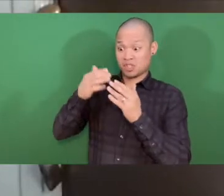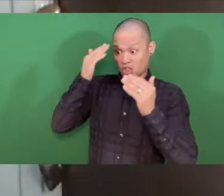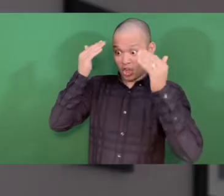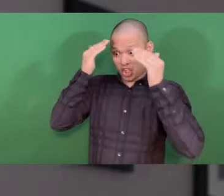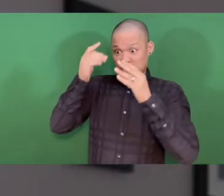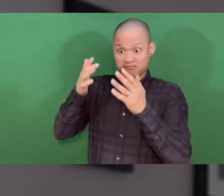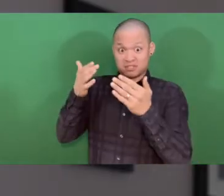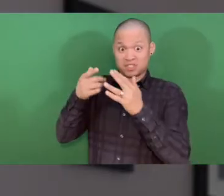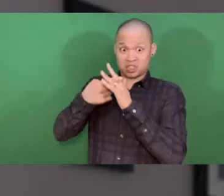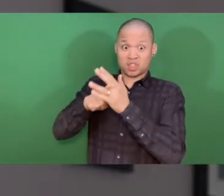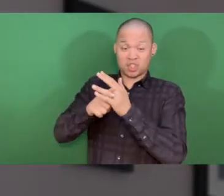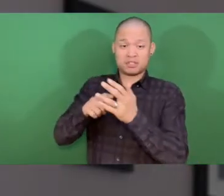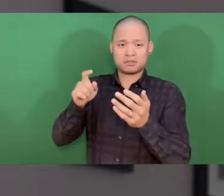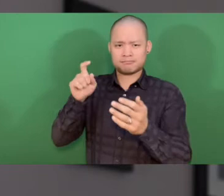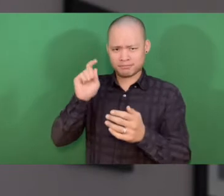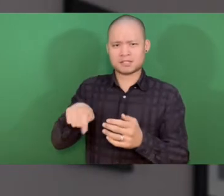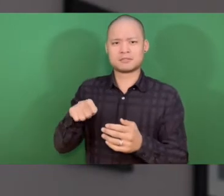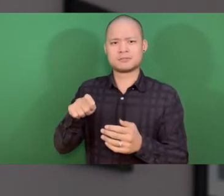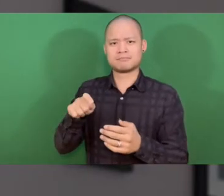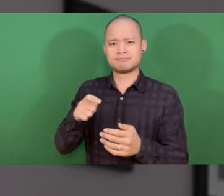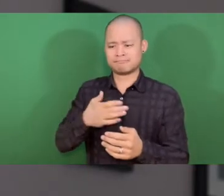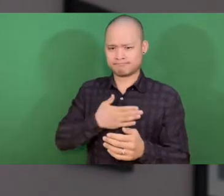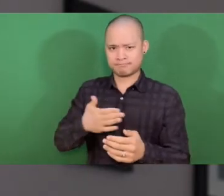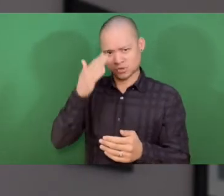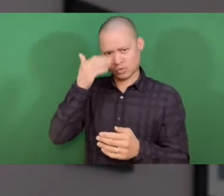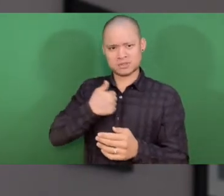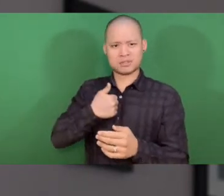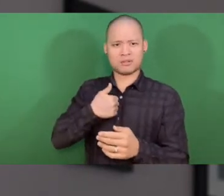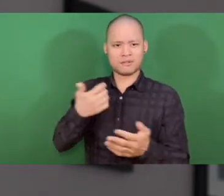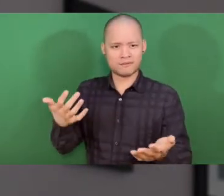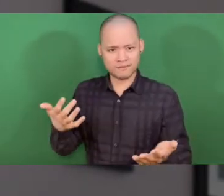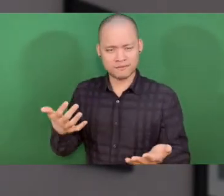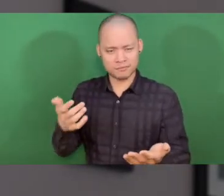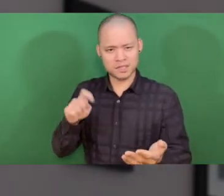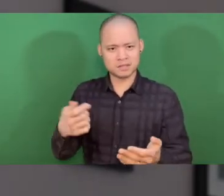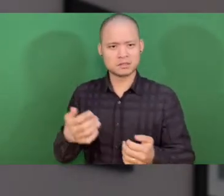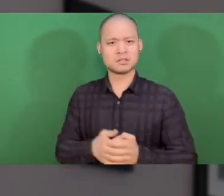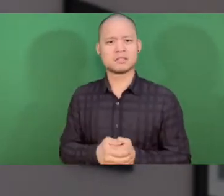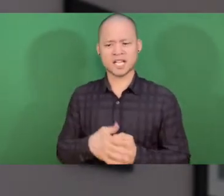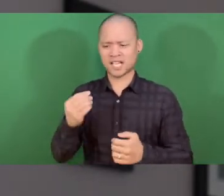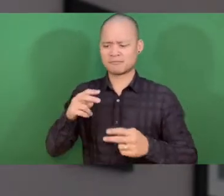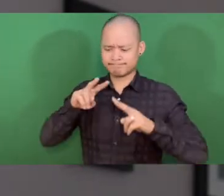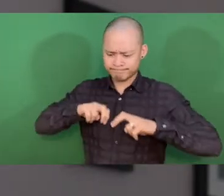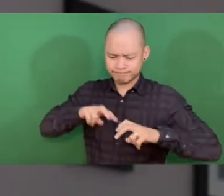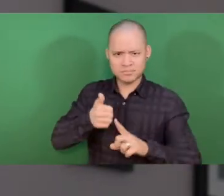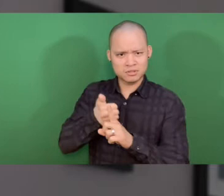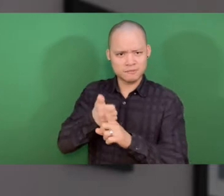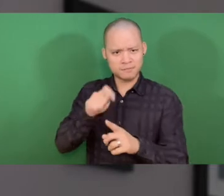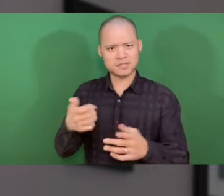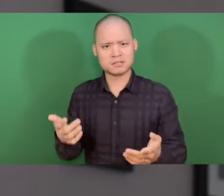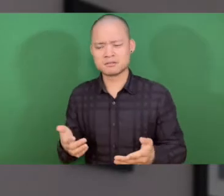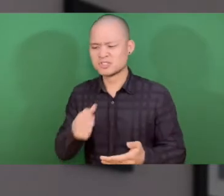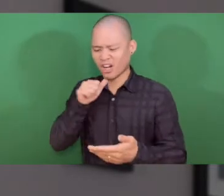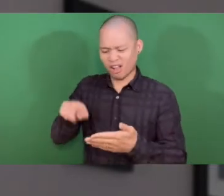oneself. But you also have to be willing to change. You have to know yourself. You have to be willing to examine yourself, and not, as you